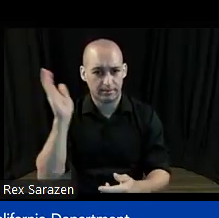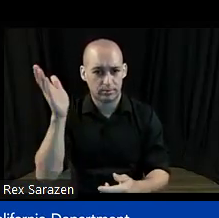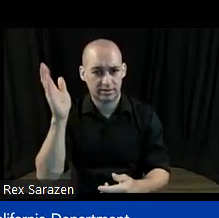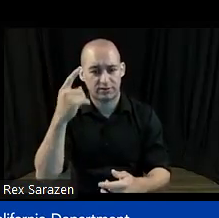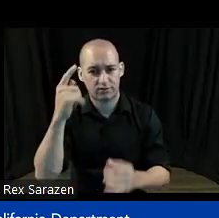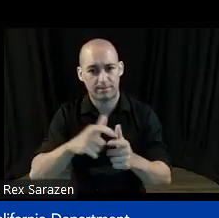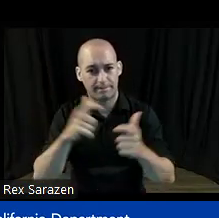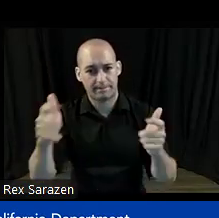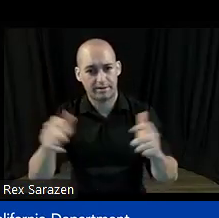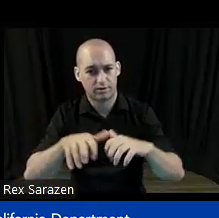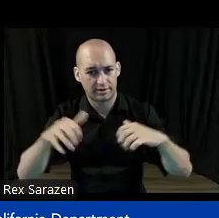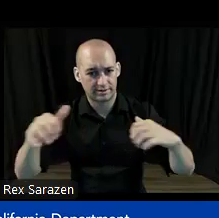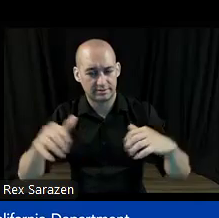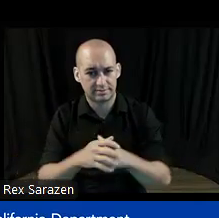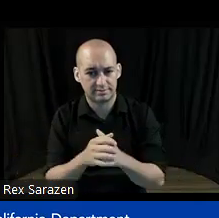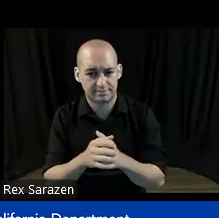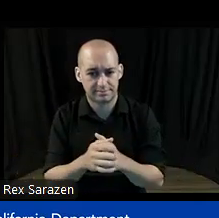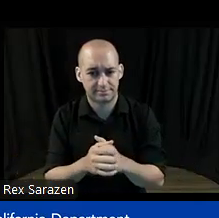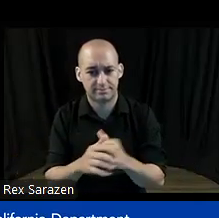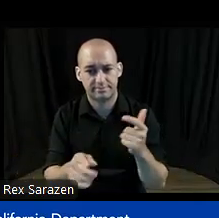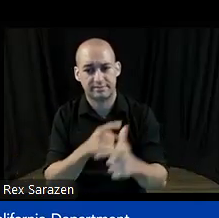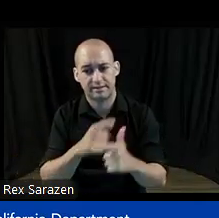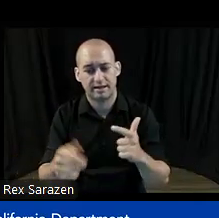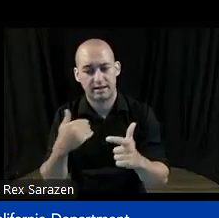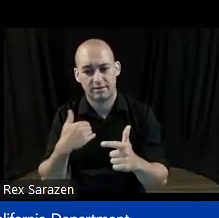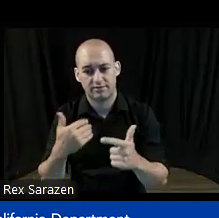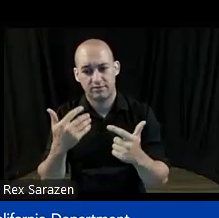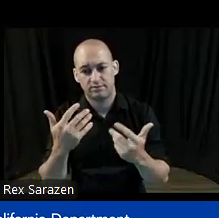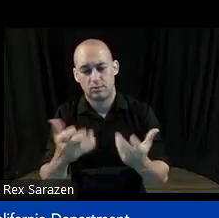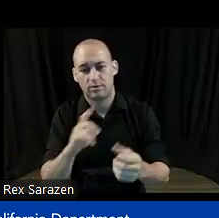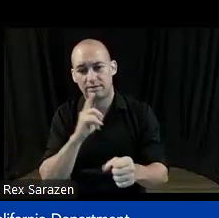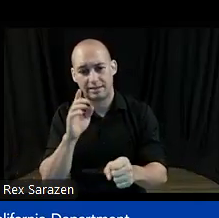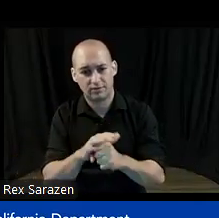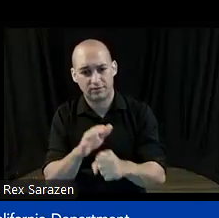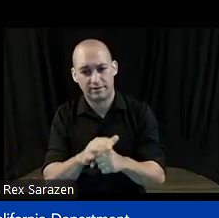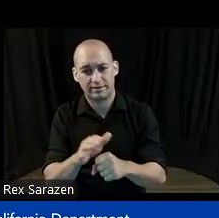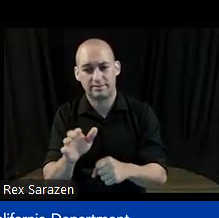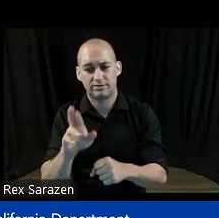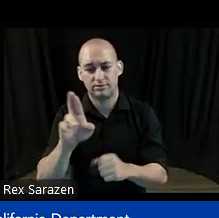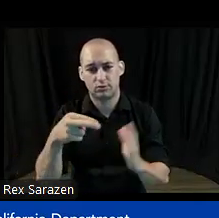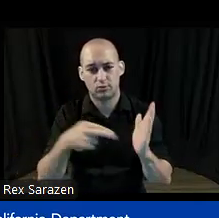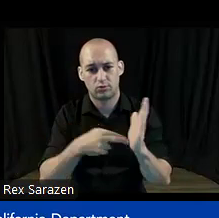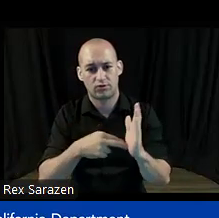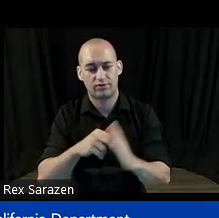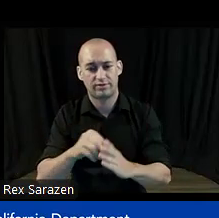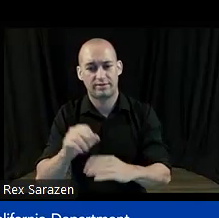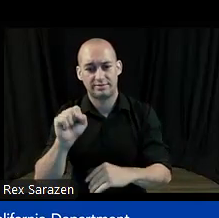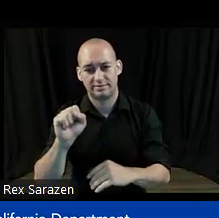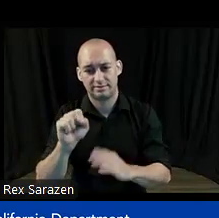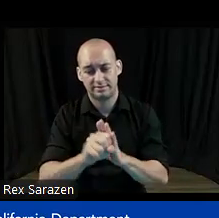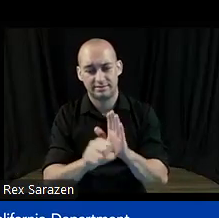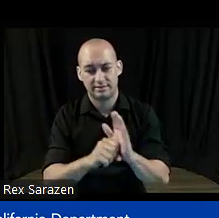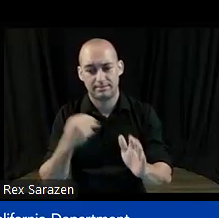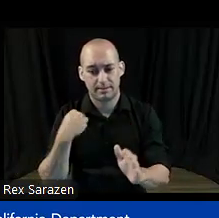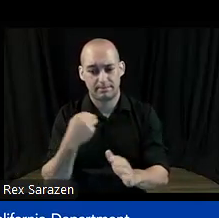audience. And then I wanted to clarify too that the role of the state members you saw on the slide,